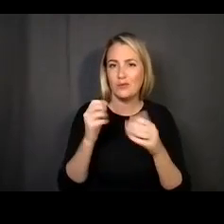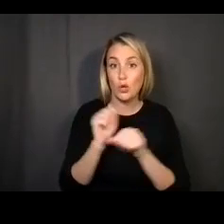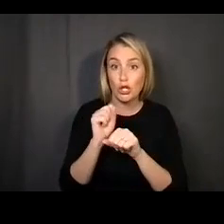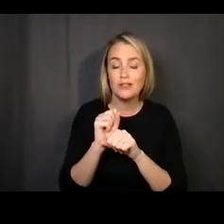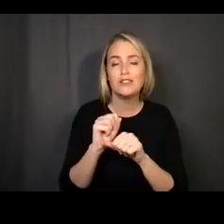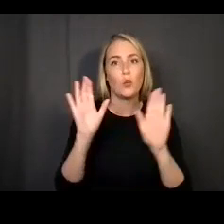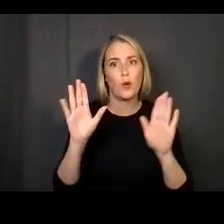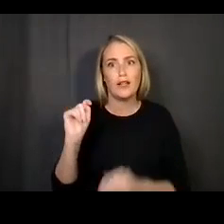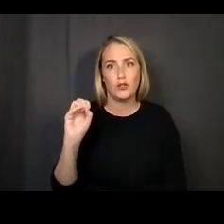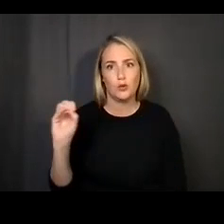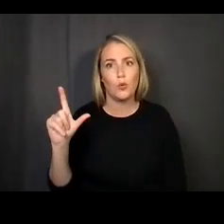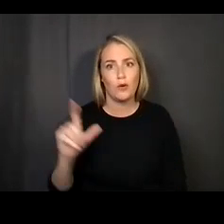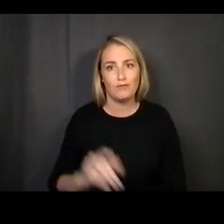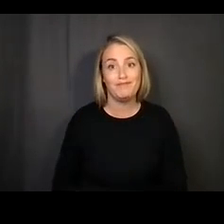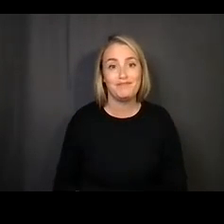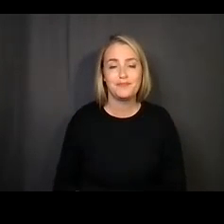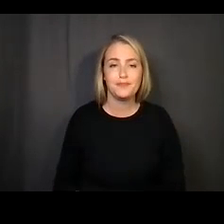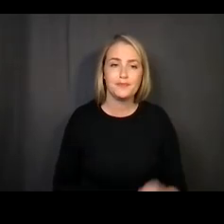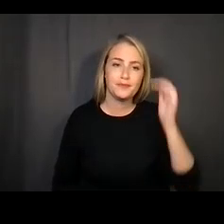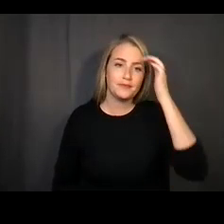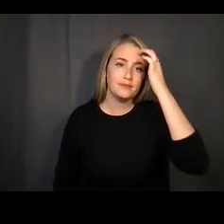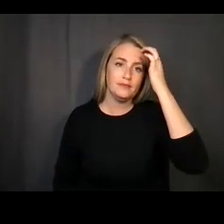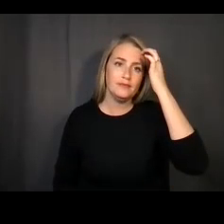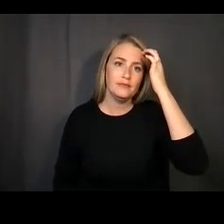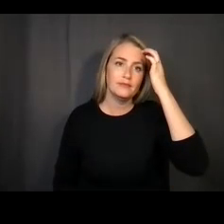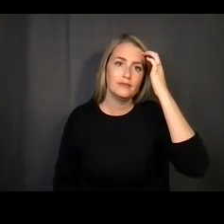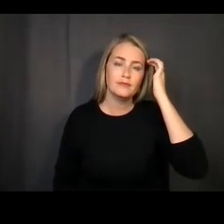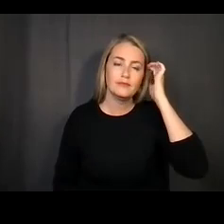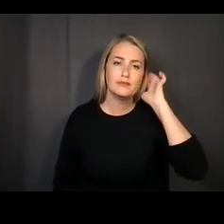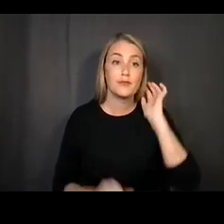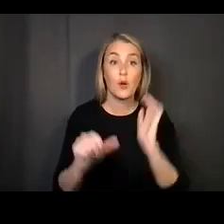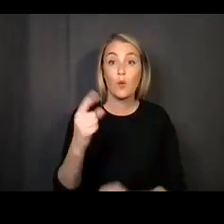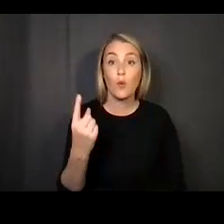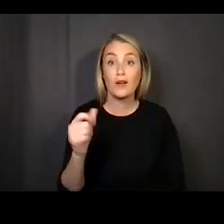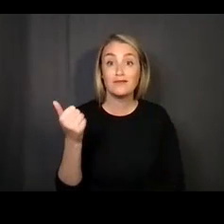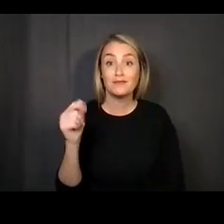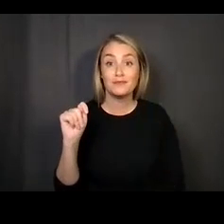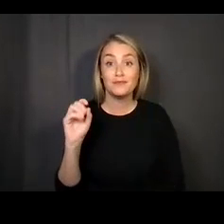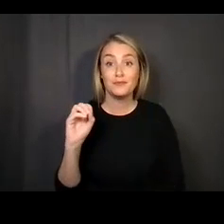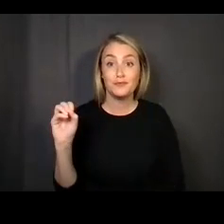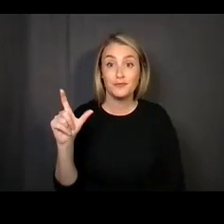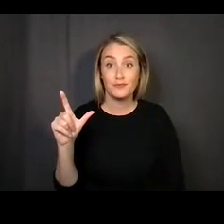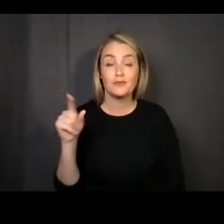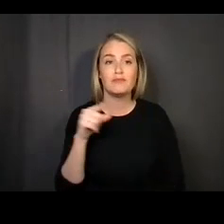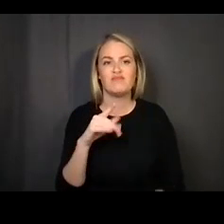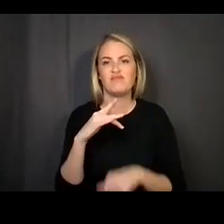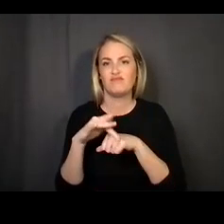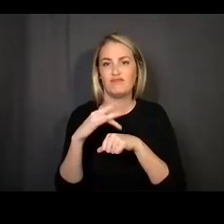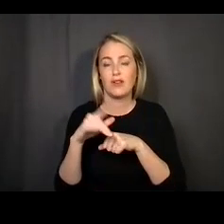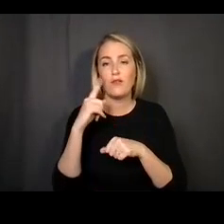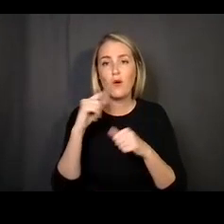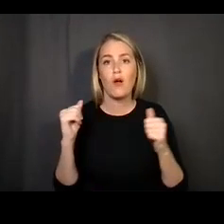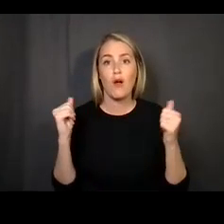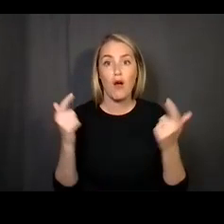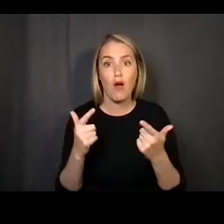acceder a este I do video. have one other tool to share. This Tengo is otra one that's herramienta que quisiera available on compartir con all ustedes.